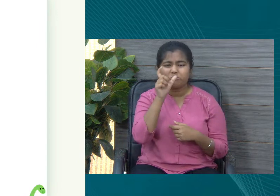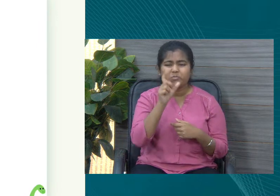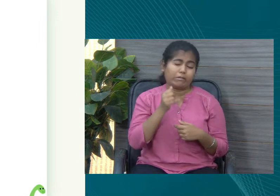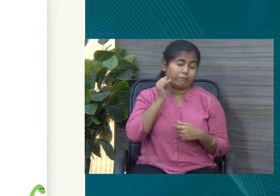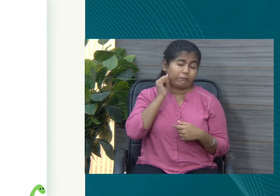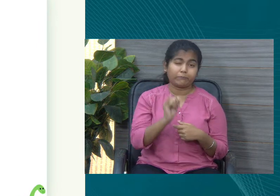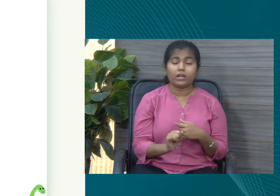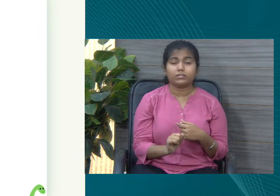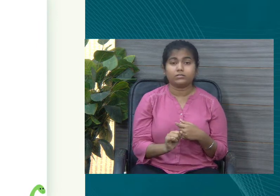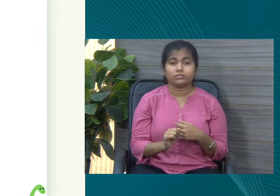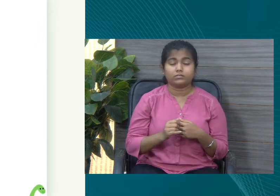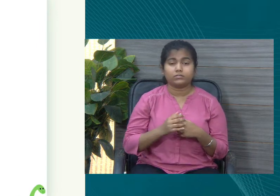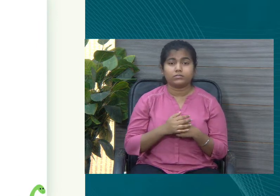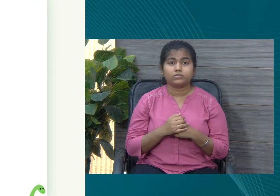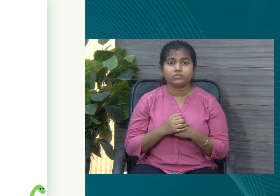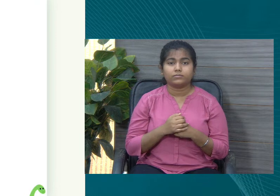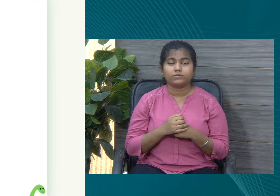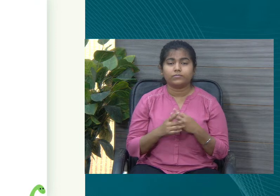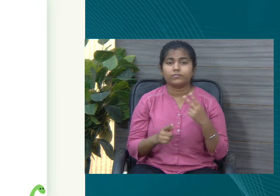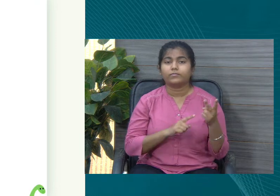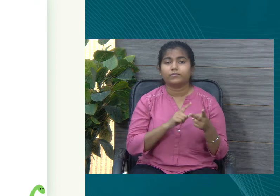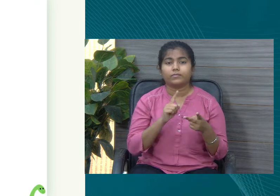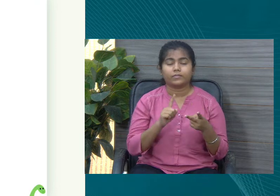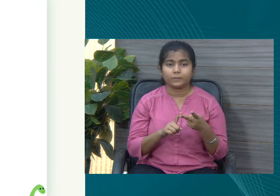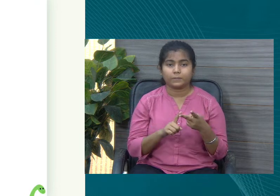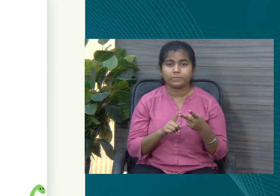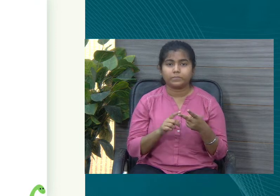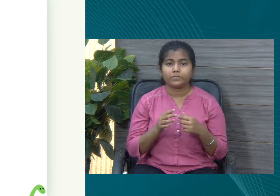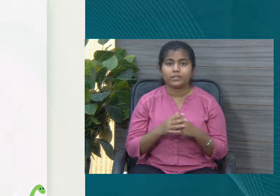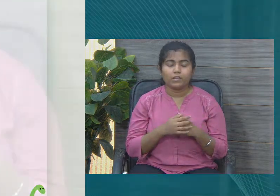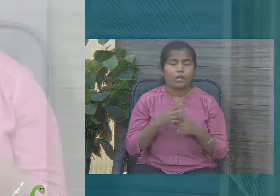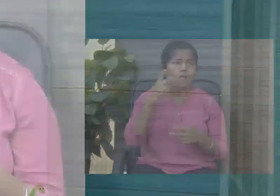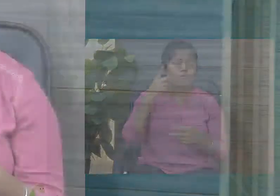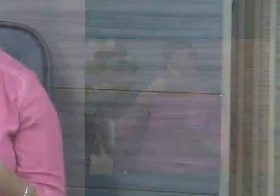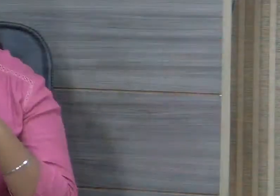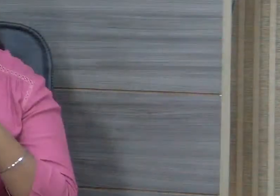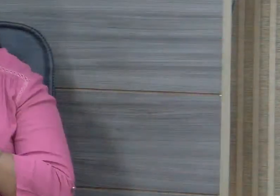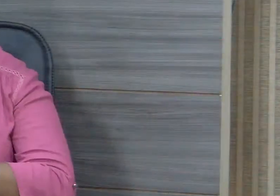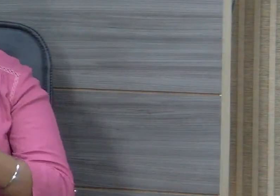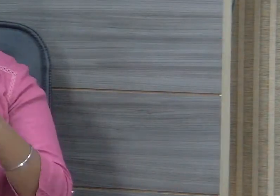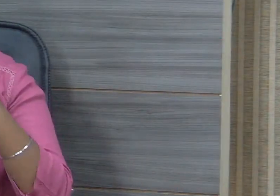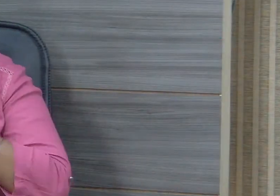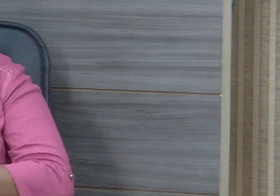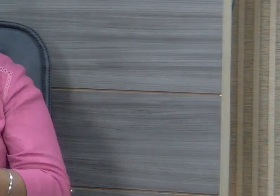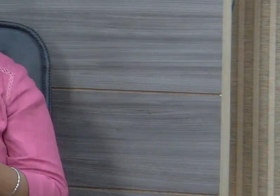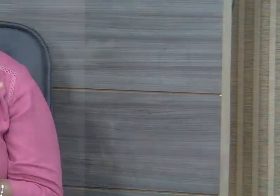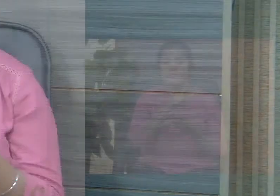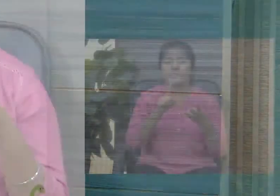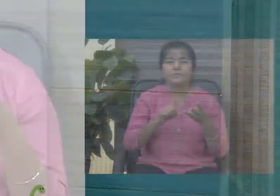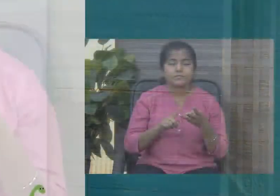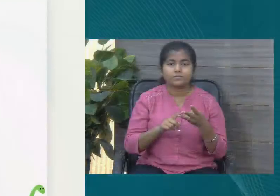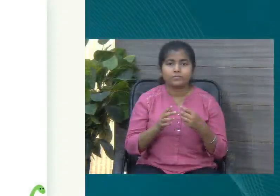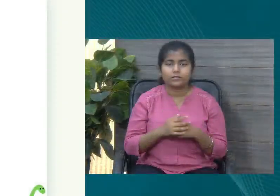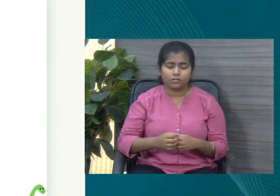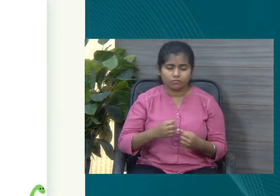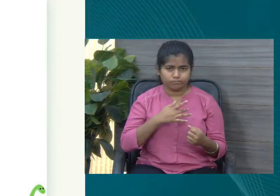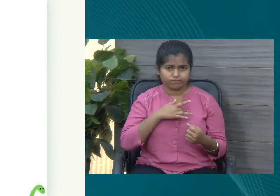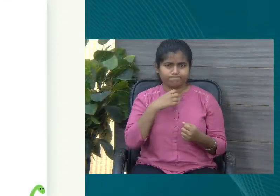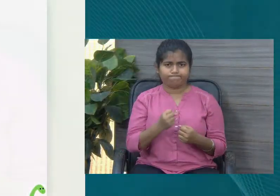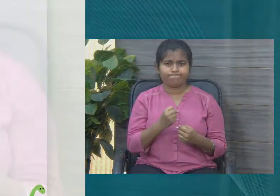savages. Our second keyword is wandered. Third one is